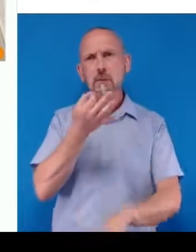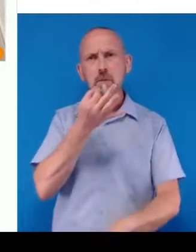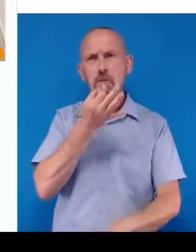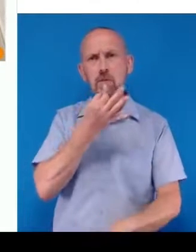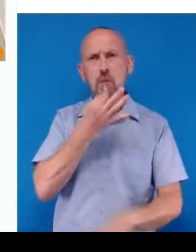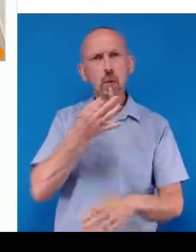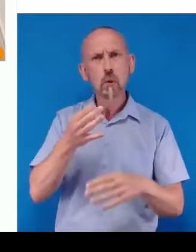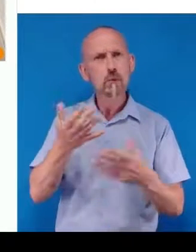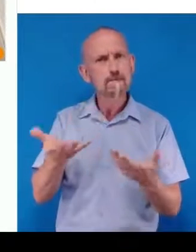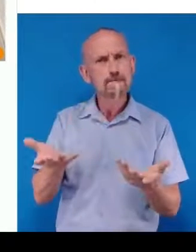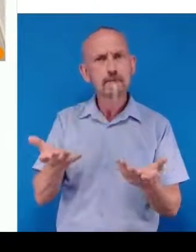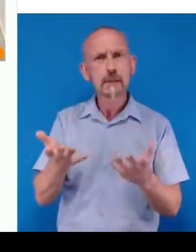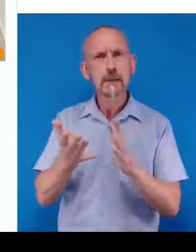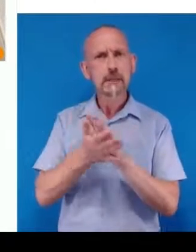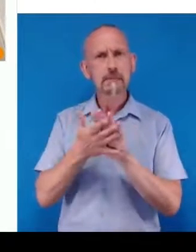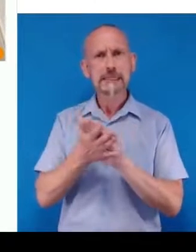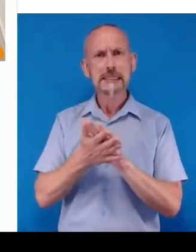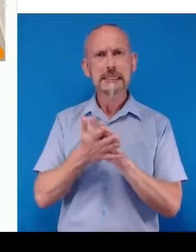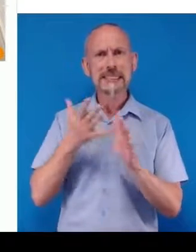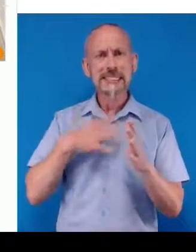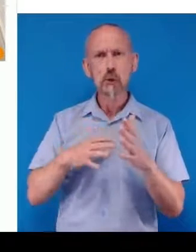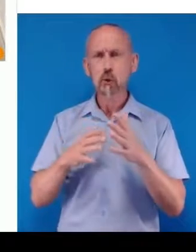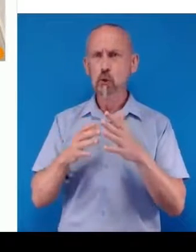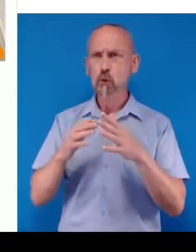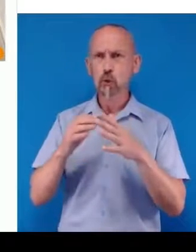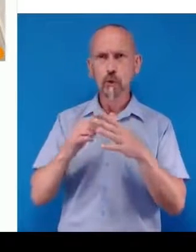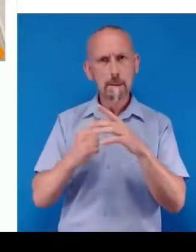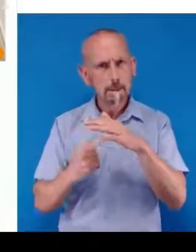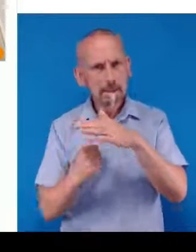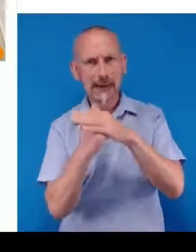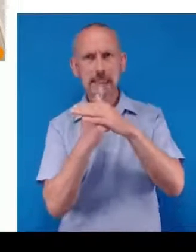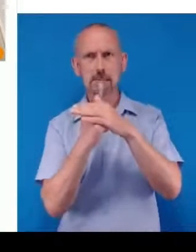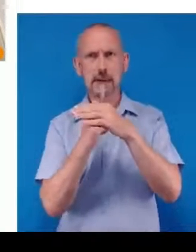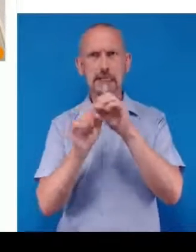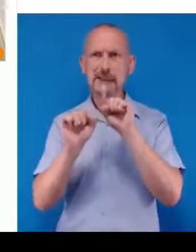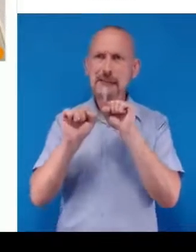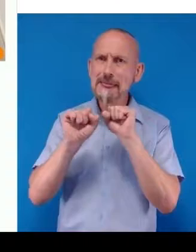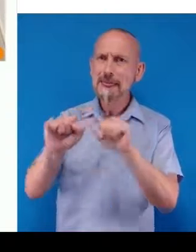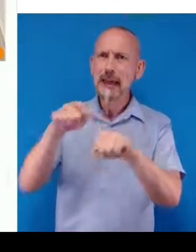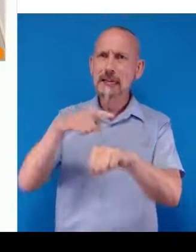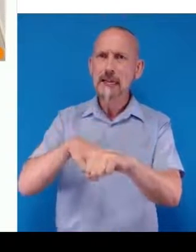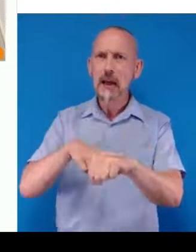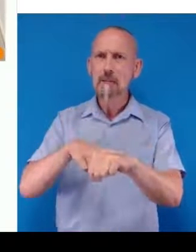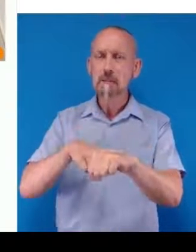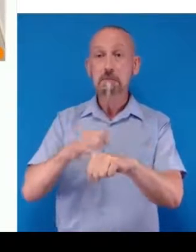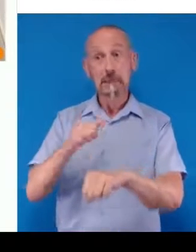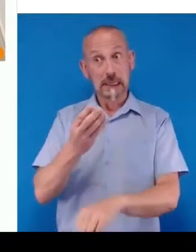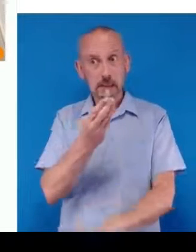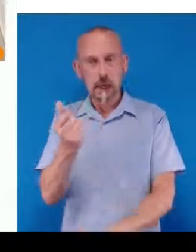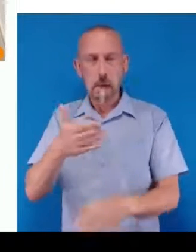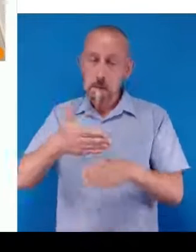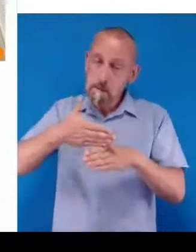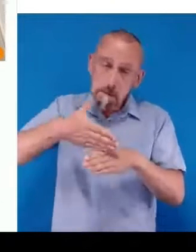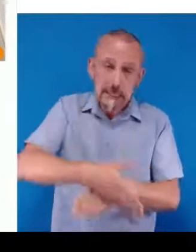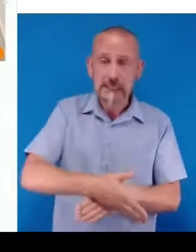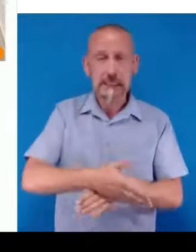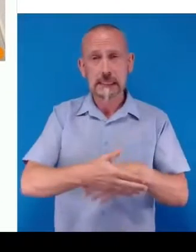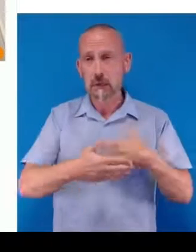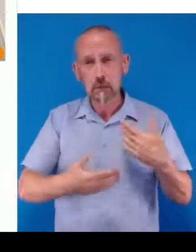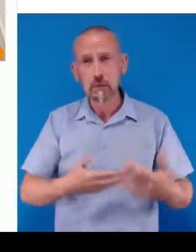need to maximize their time. Yeah. So some of them might be really busy, and we know that if you were in